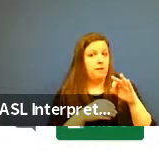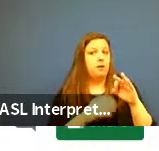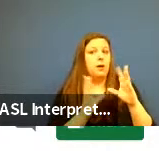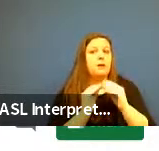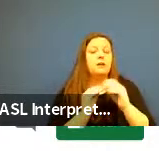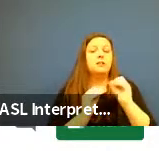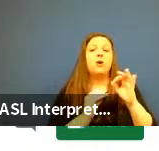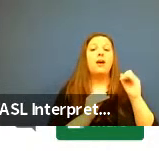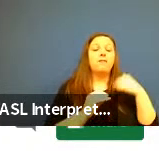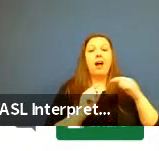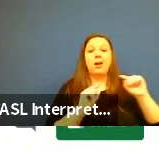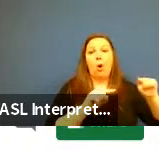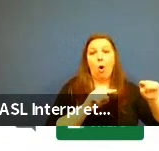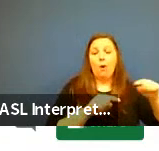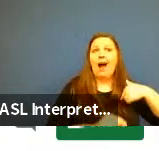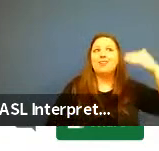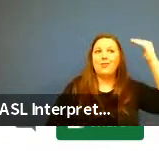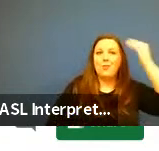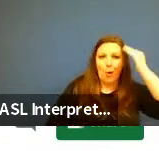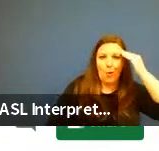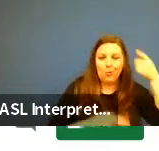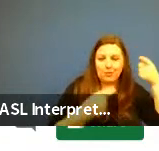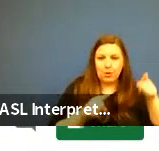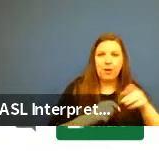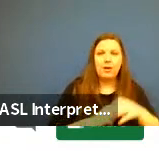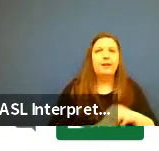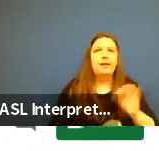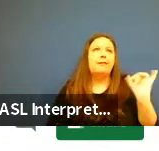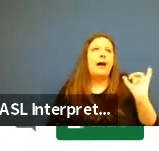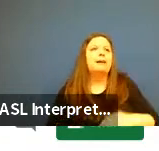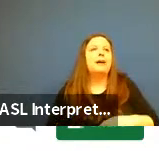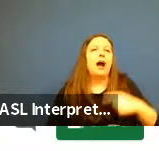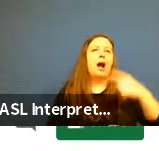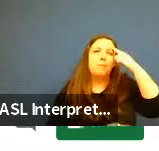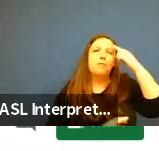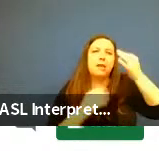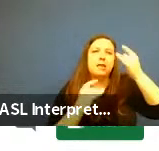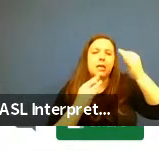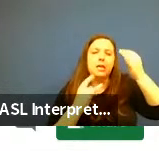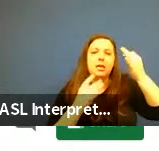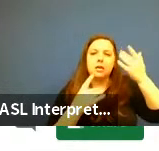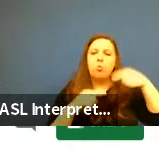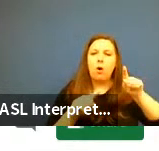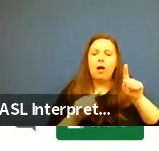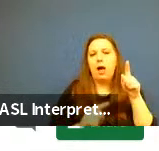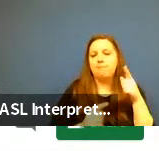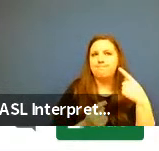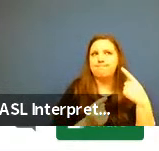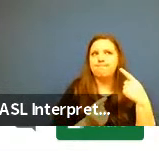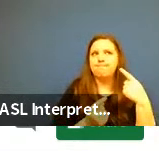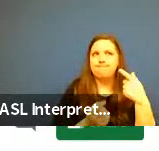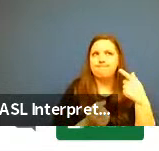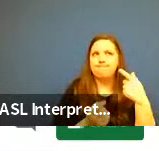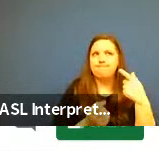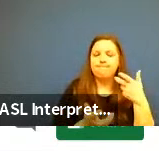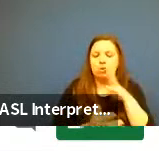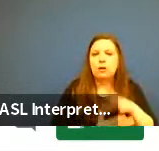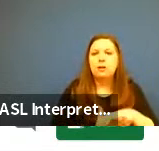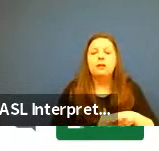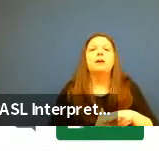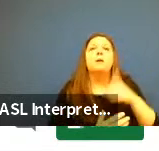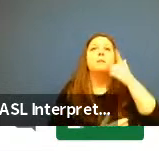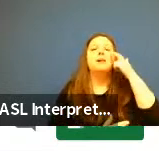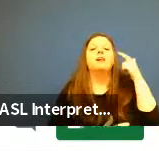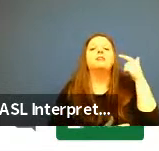if it's like, I don't know, I'm sort of thinking through this as I'm talking, because